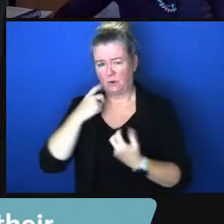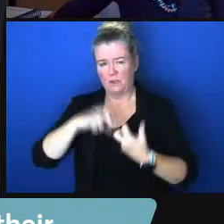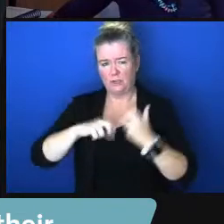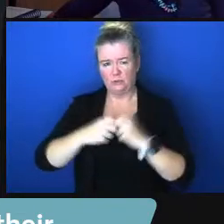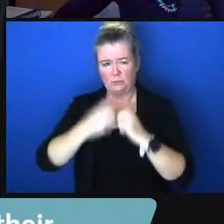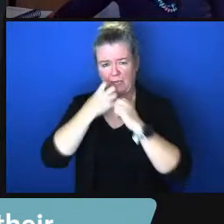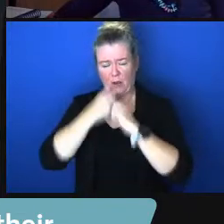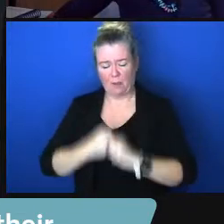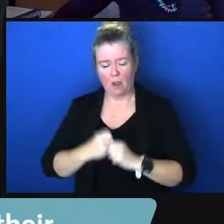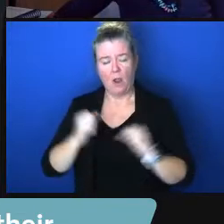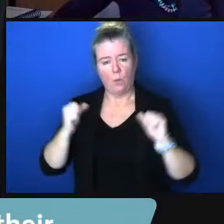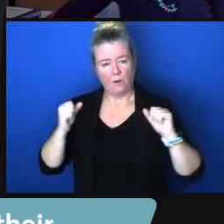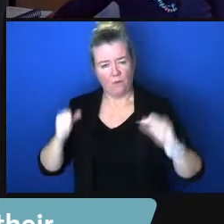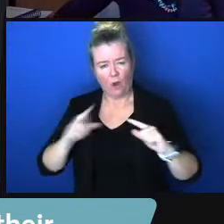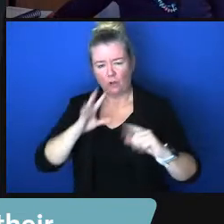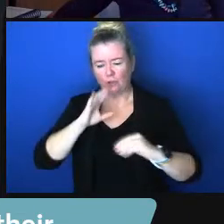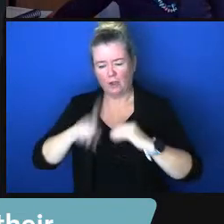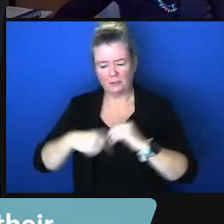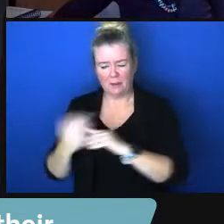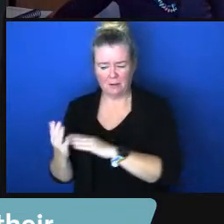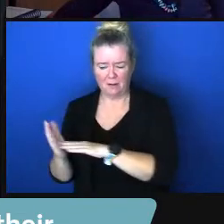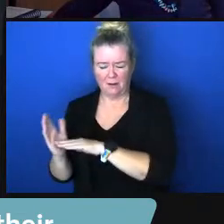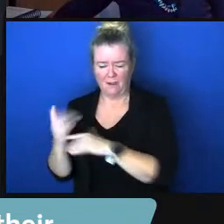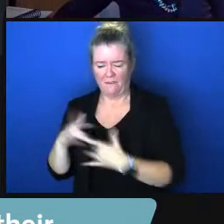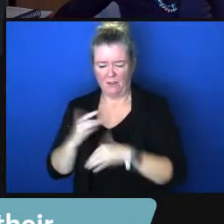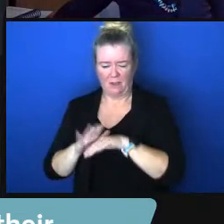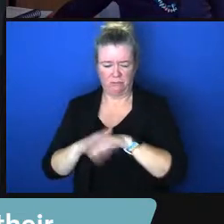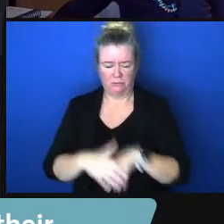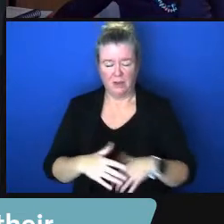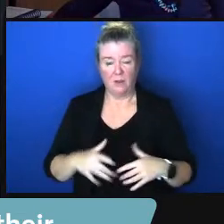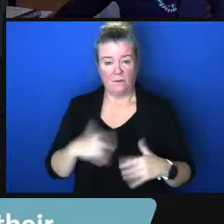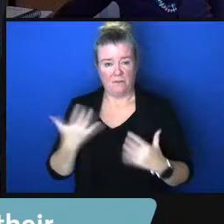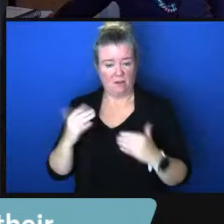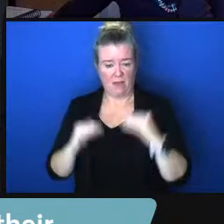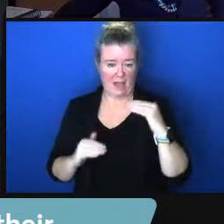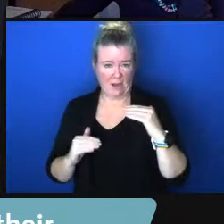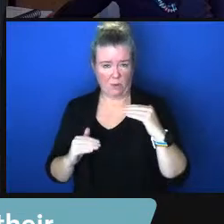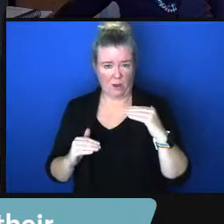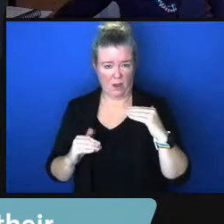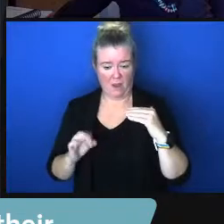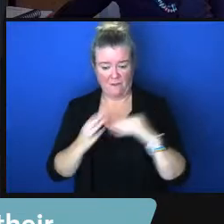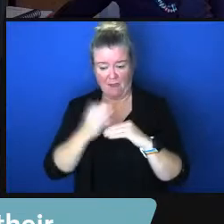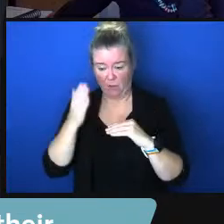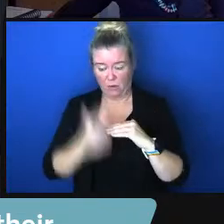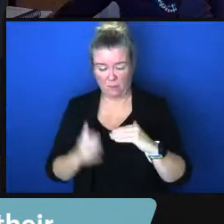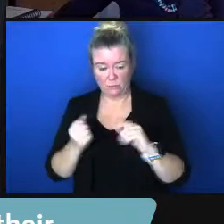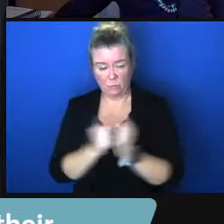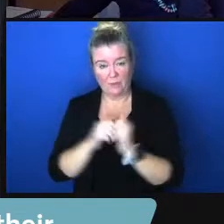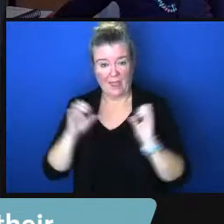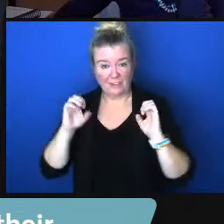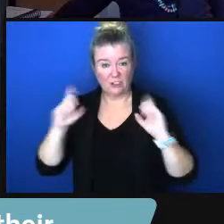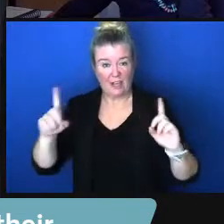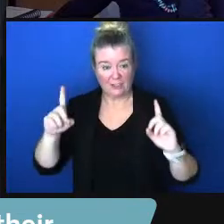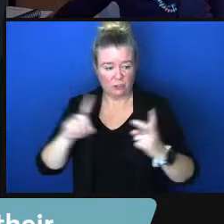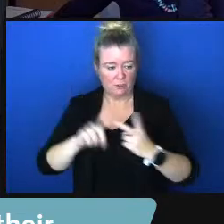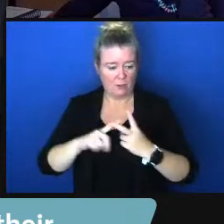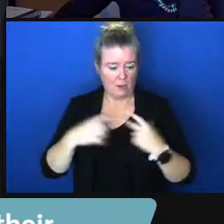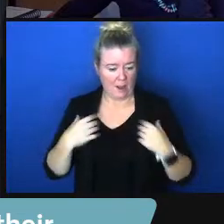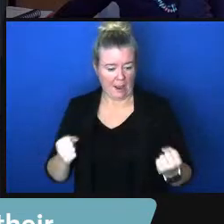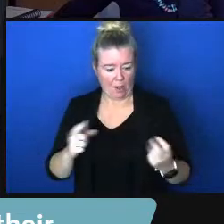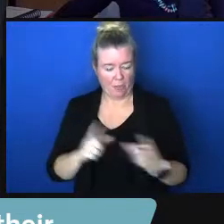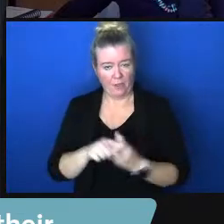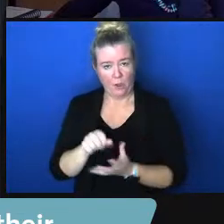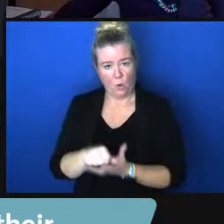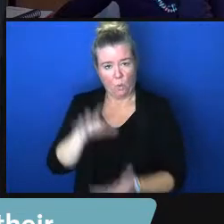care about. We've all talked about the reason why we see such inequities of outcomes across education, health, wealth,